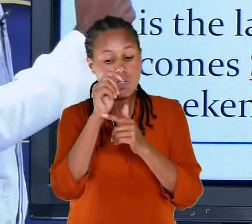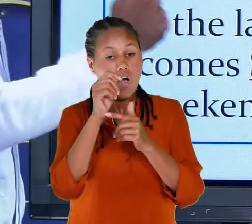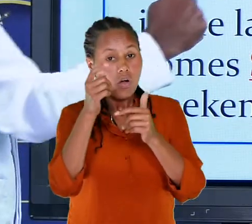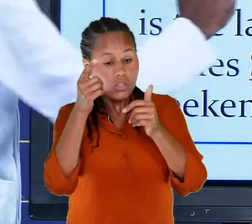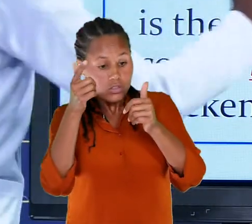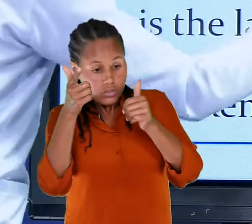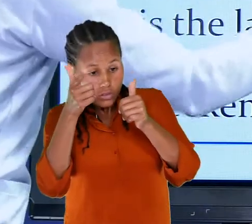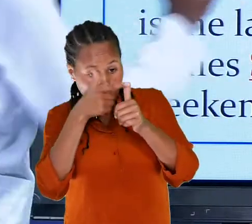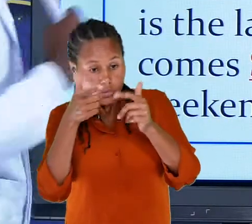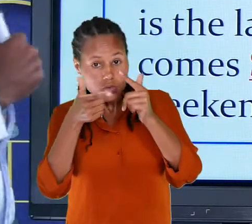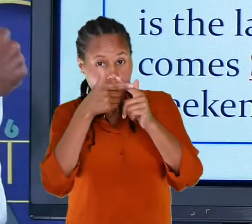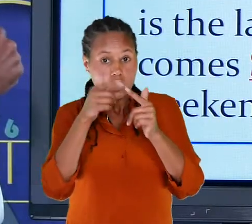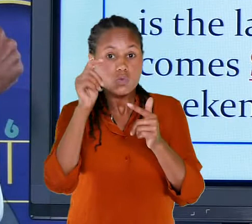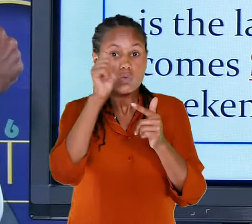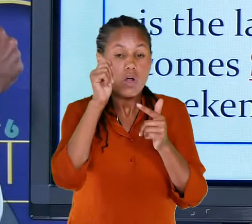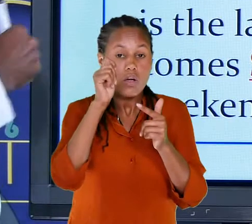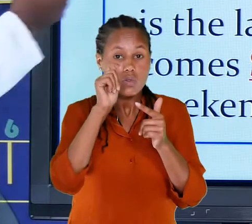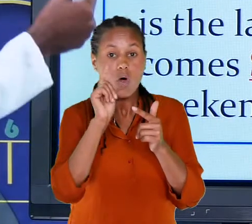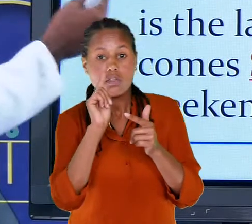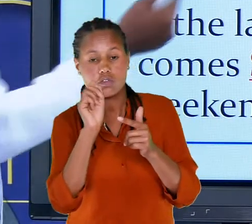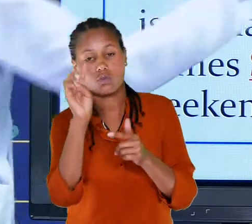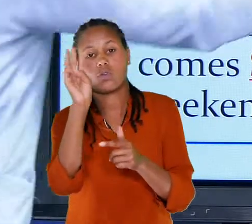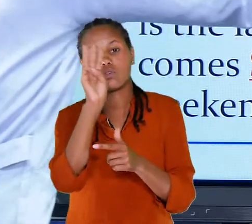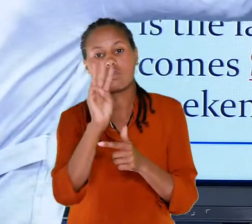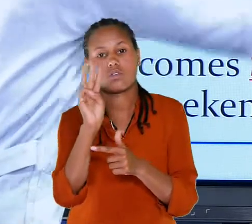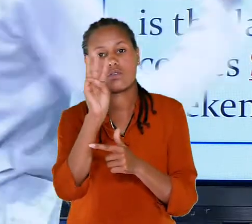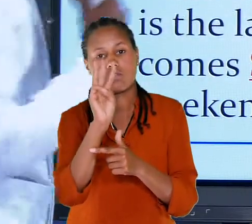is Wednesday. Which day? Tuesday.